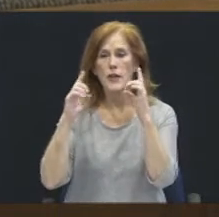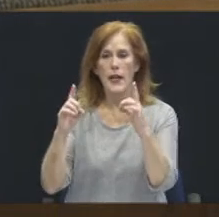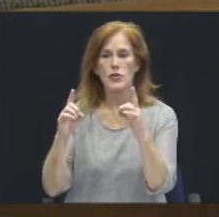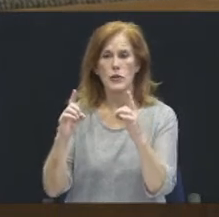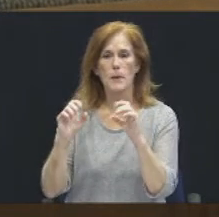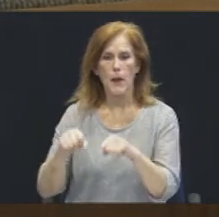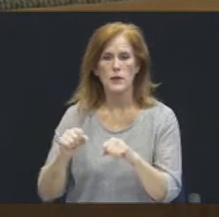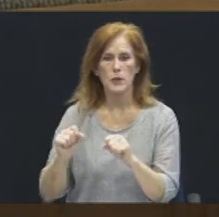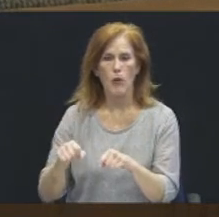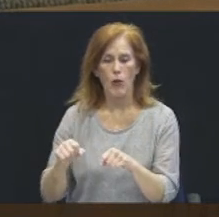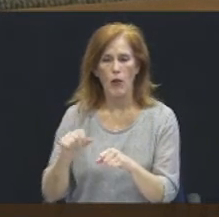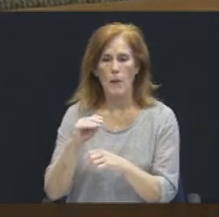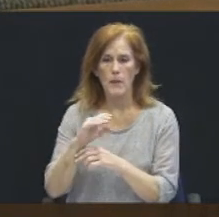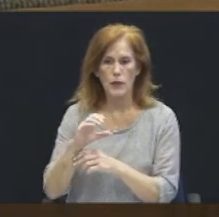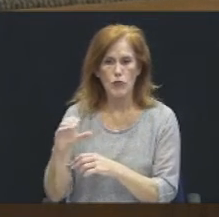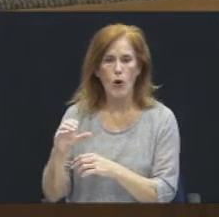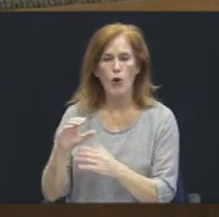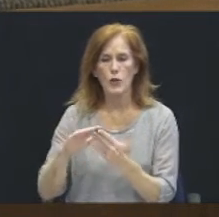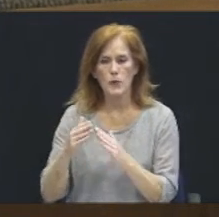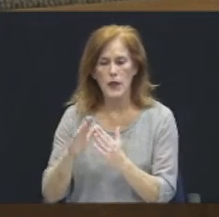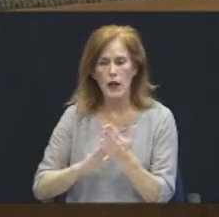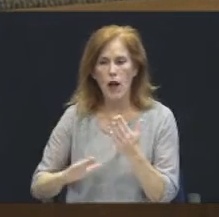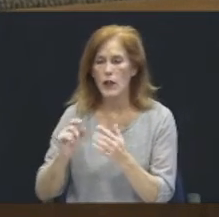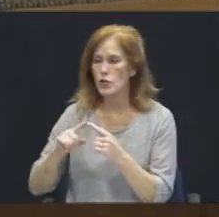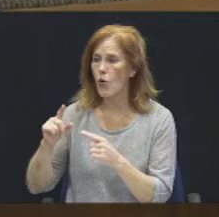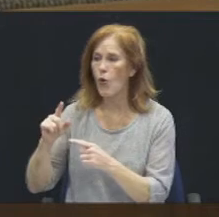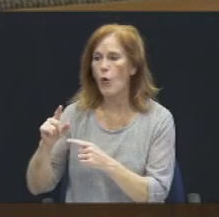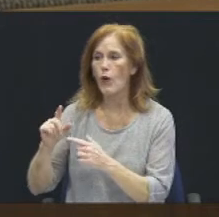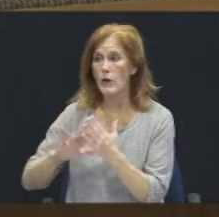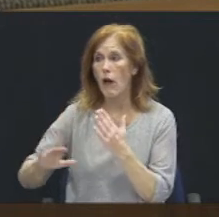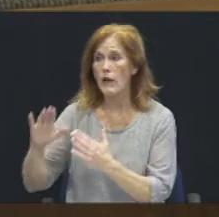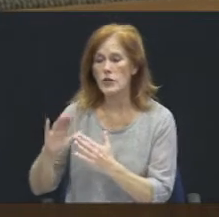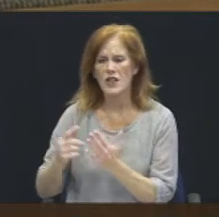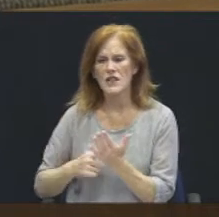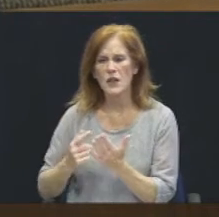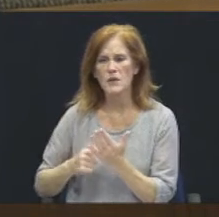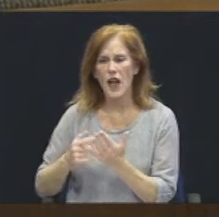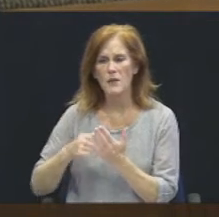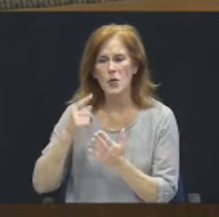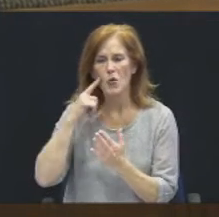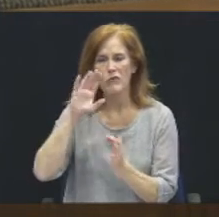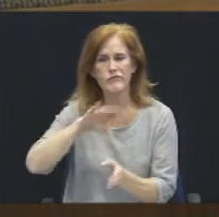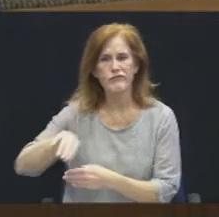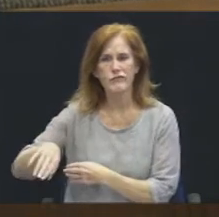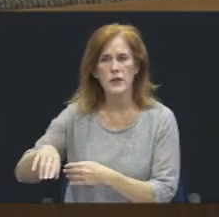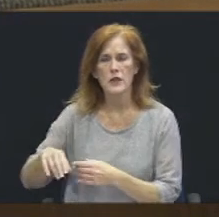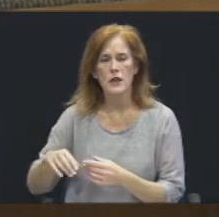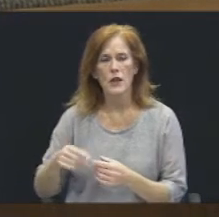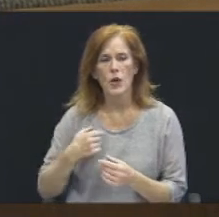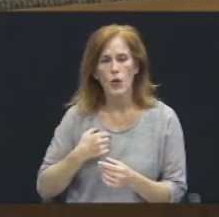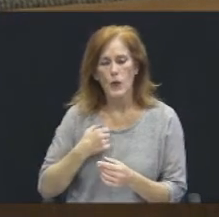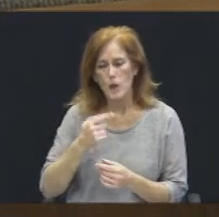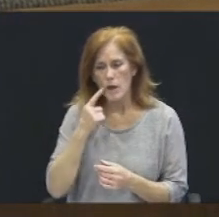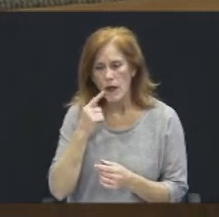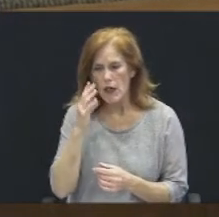I think that kind of gets past us sometimes when we think about the experience of transitioning